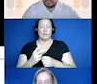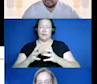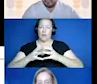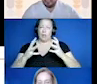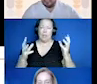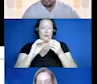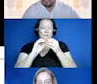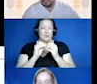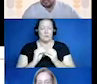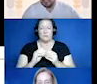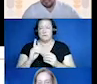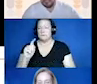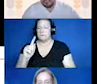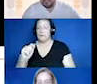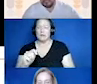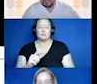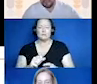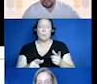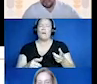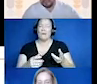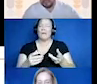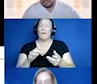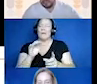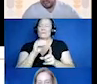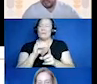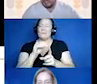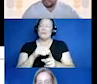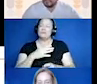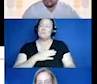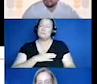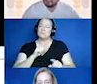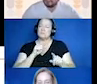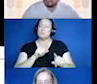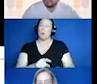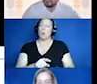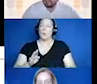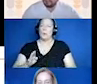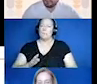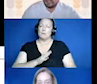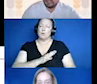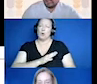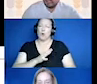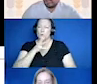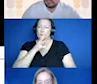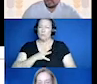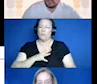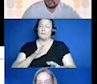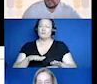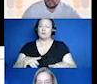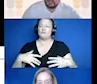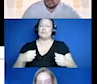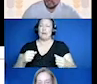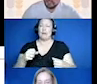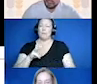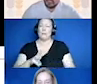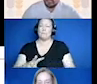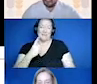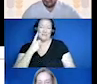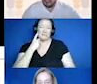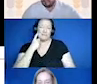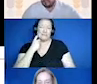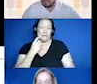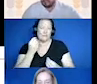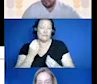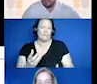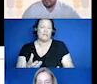useful info. So I just want to give everybody a reminder to please visit our Bureau of Women and Children's Health website for the most recent information on